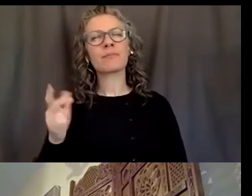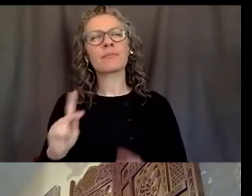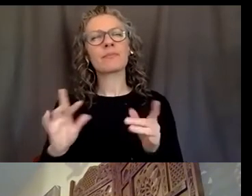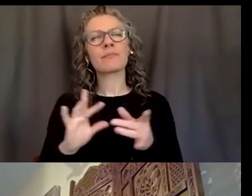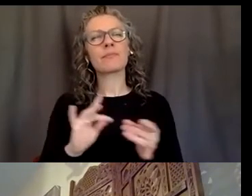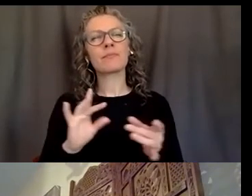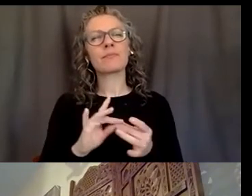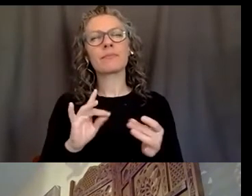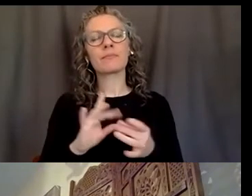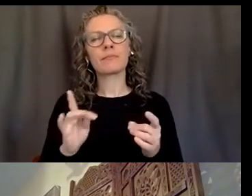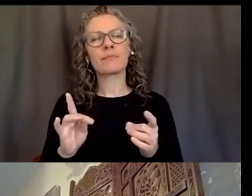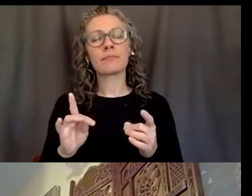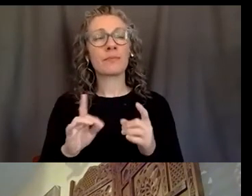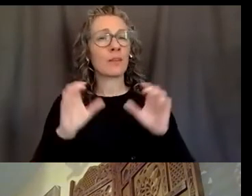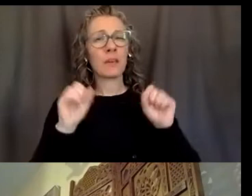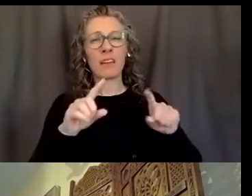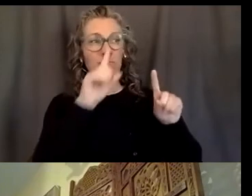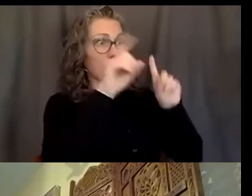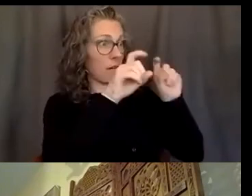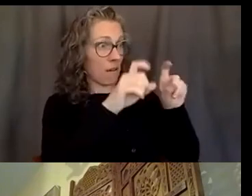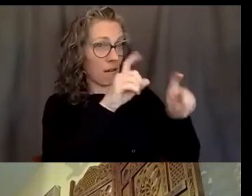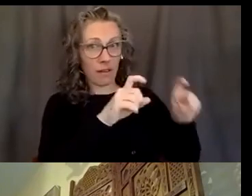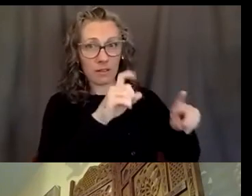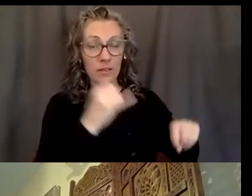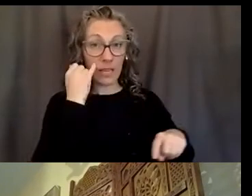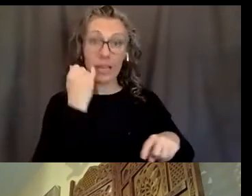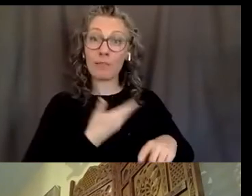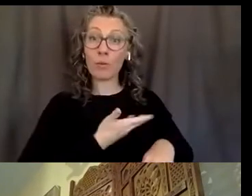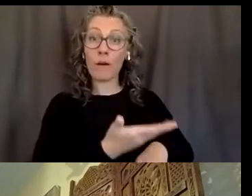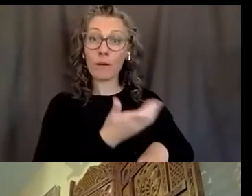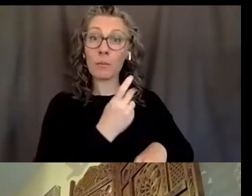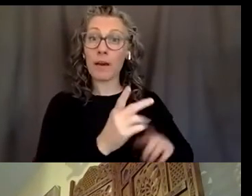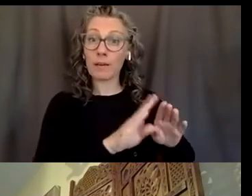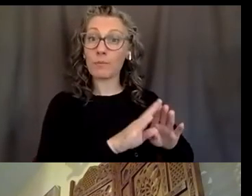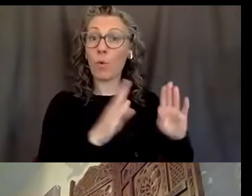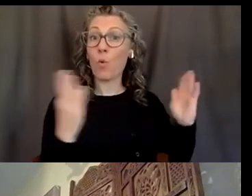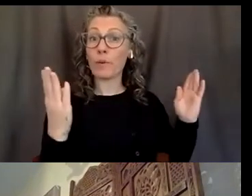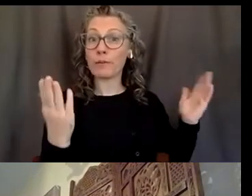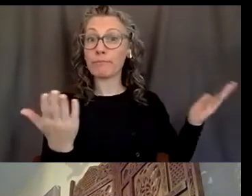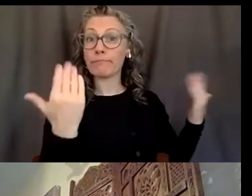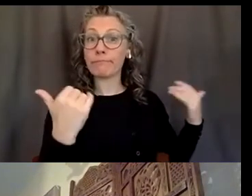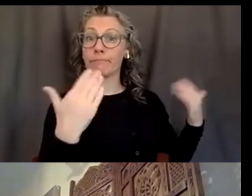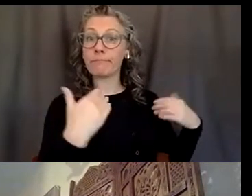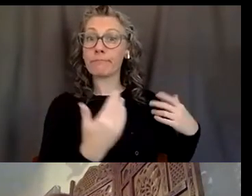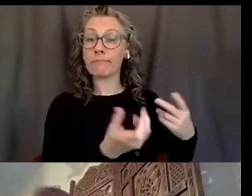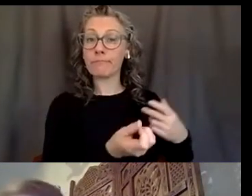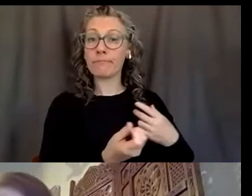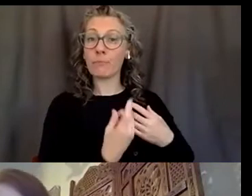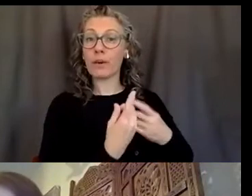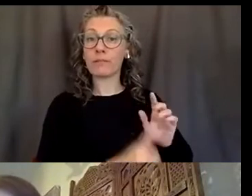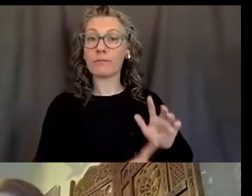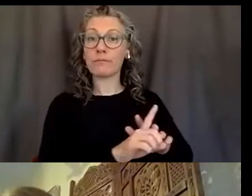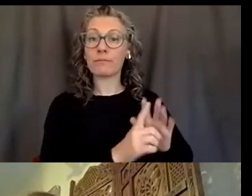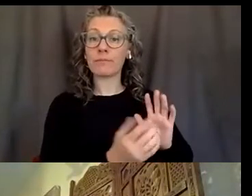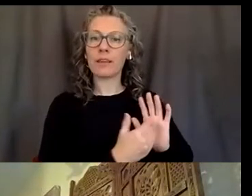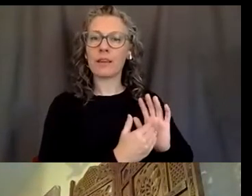bit of like asking her any questions. If you choose to have her come back, you choose to open to having her come back. And yeah,